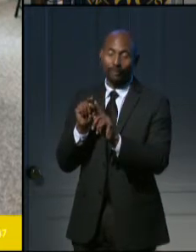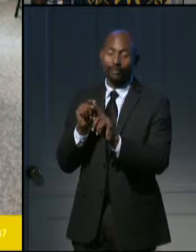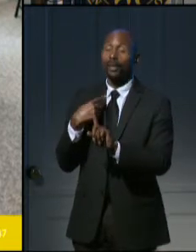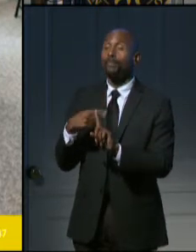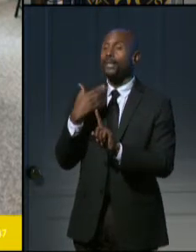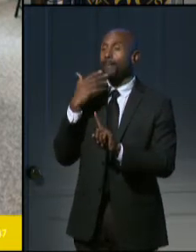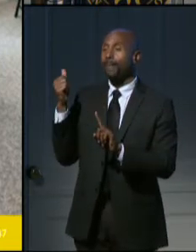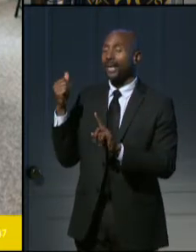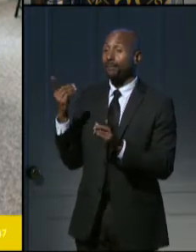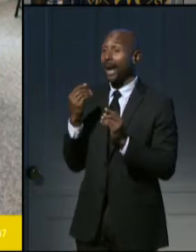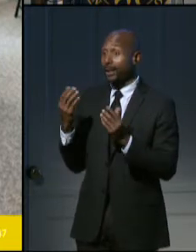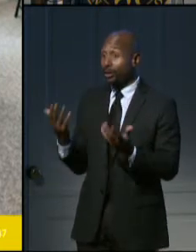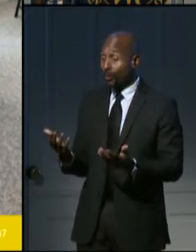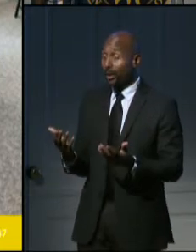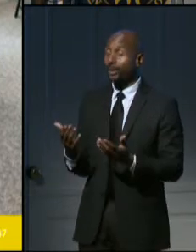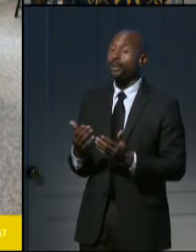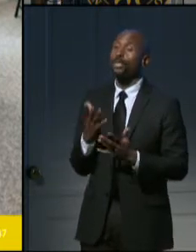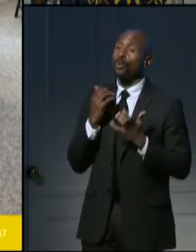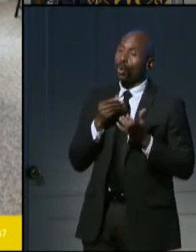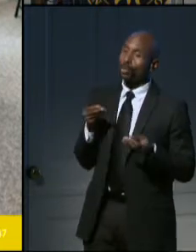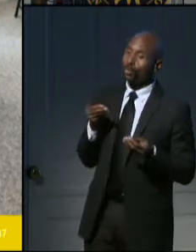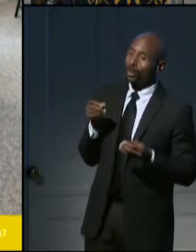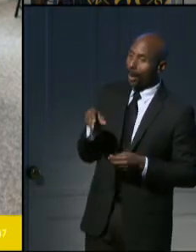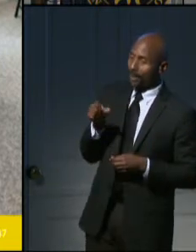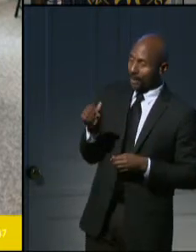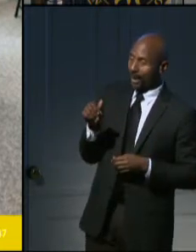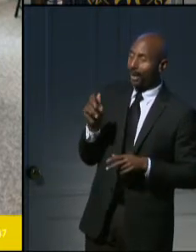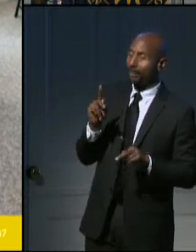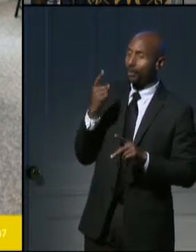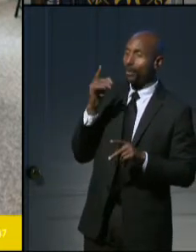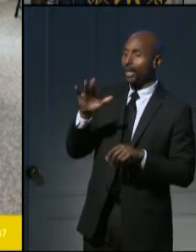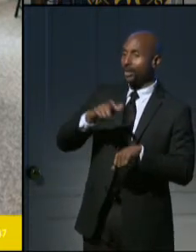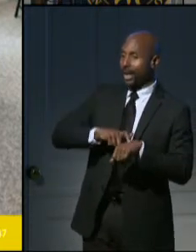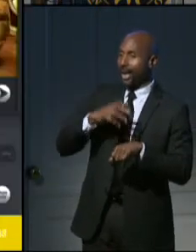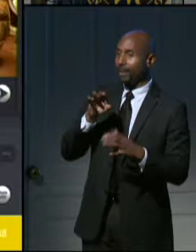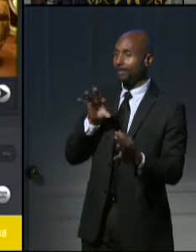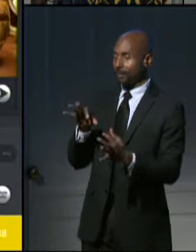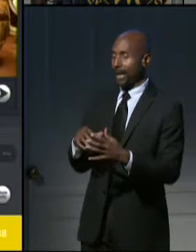practice is to be compensating individuals for their time and for their feedback.